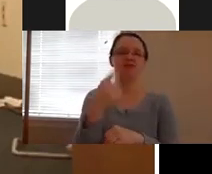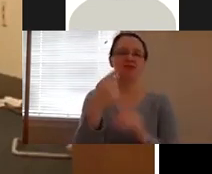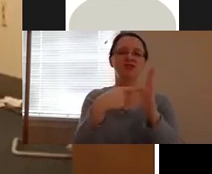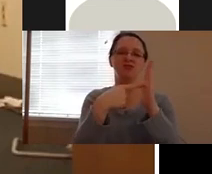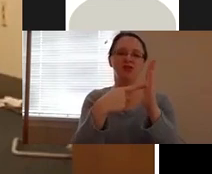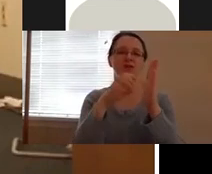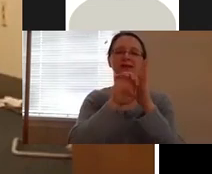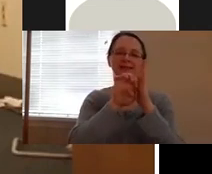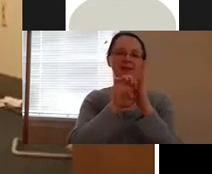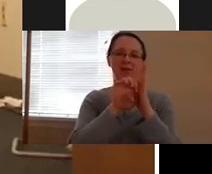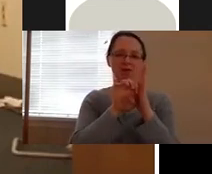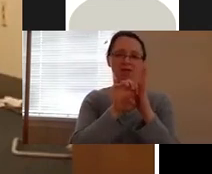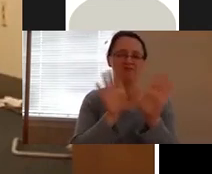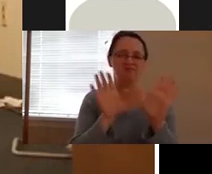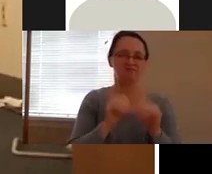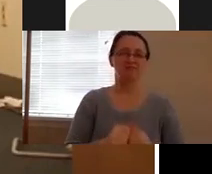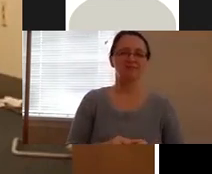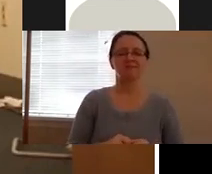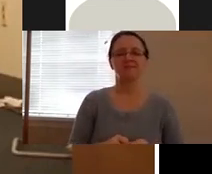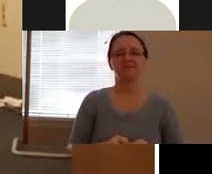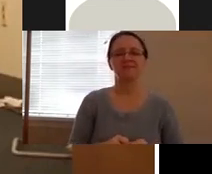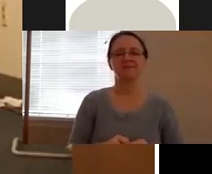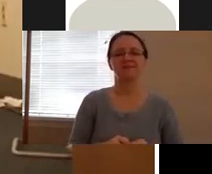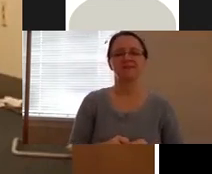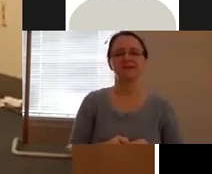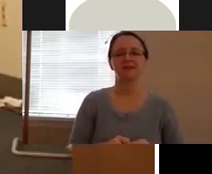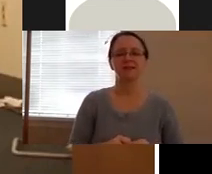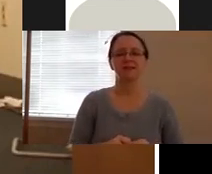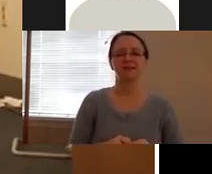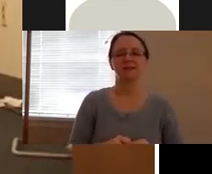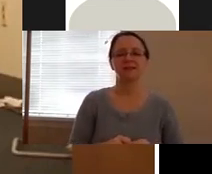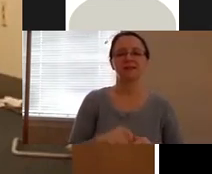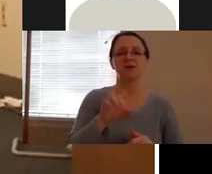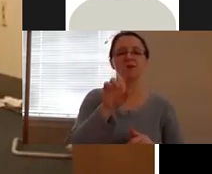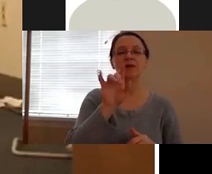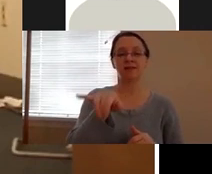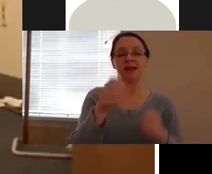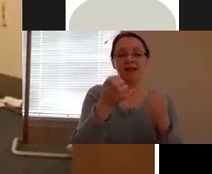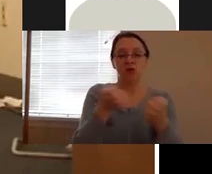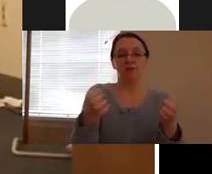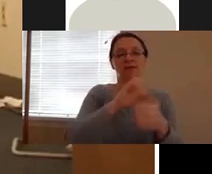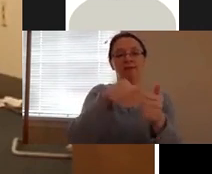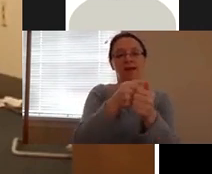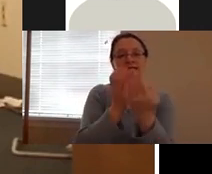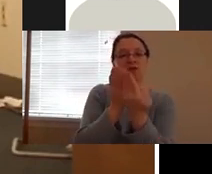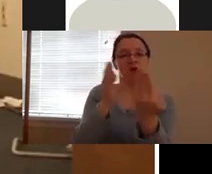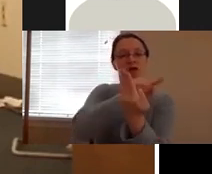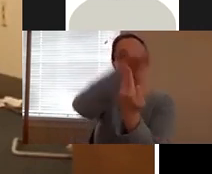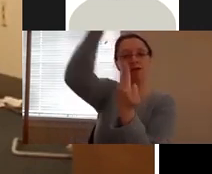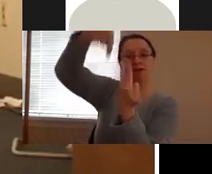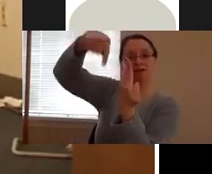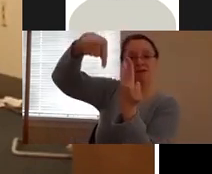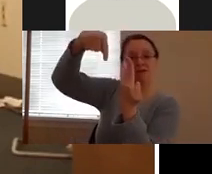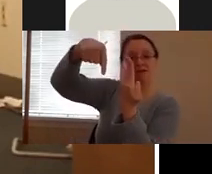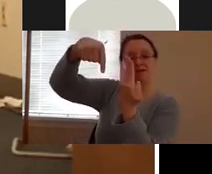you like how the device works. So the device is not even in this office, it's behind the wall. And we're going to use